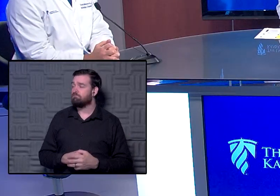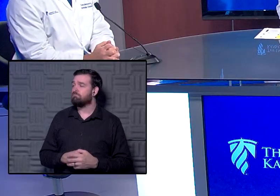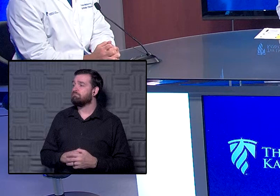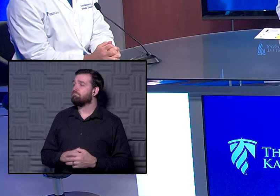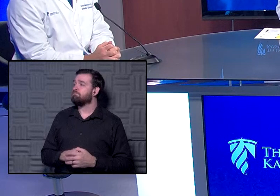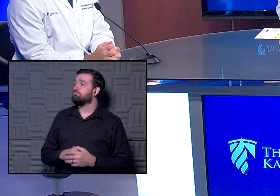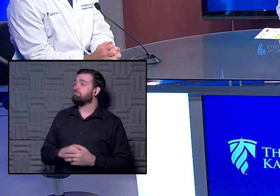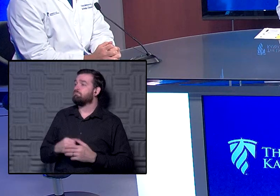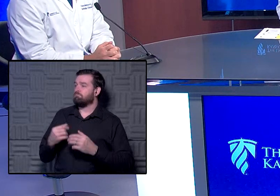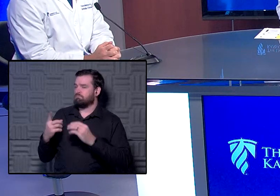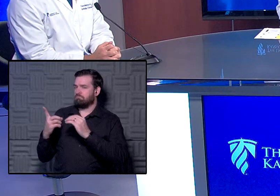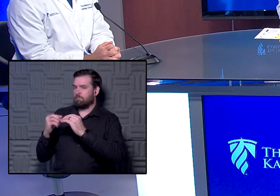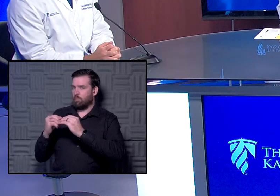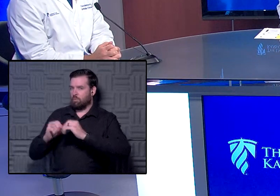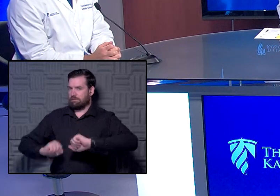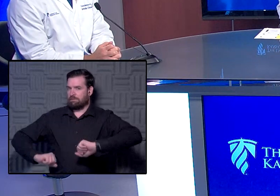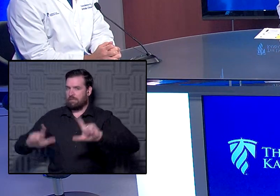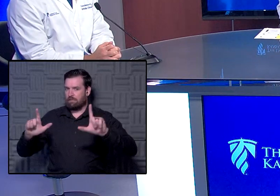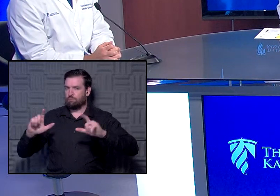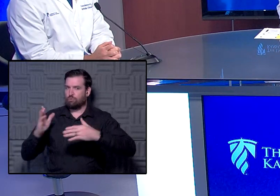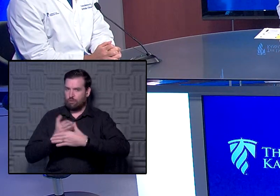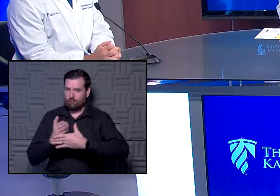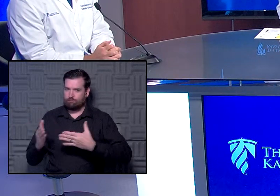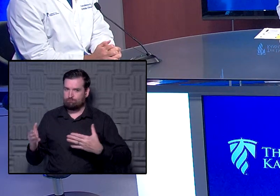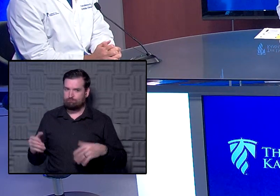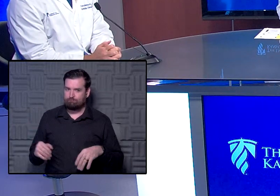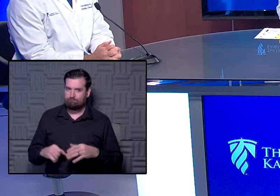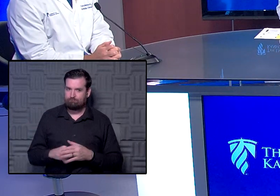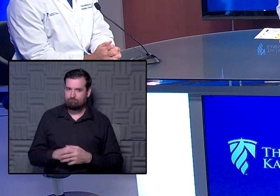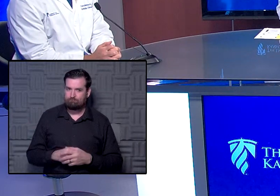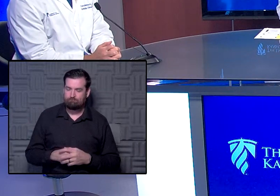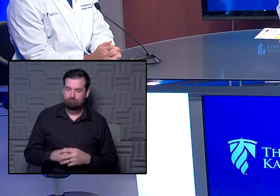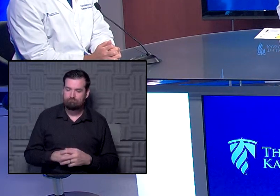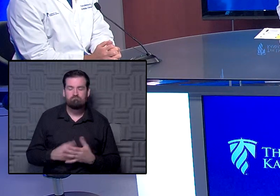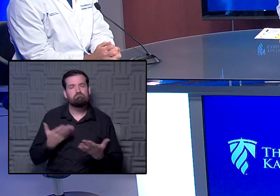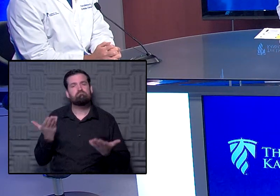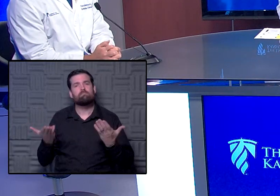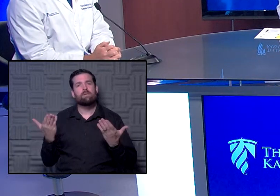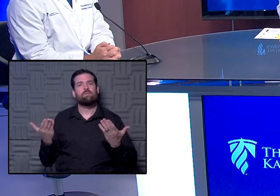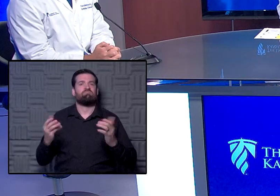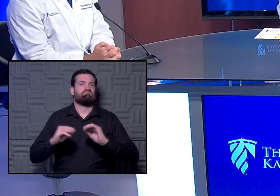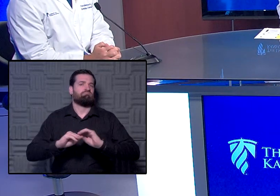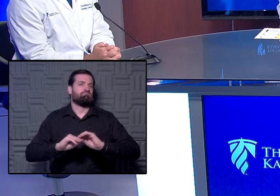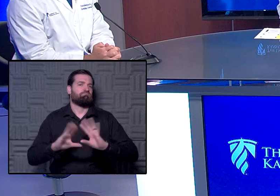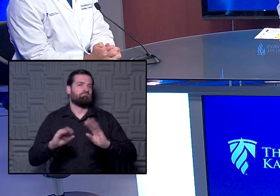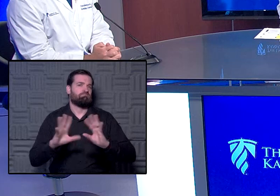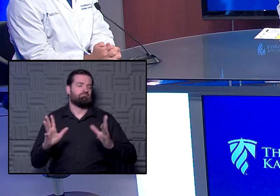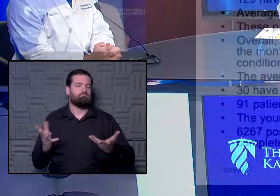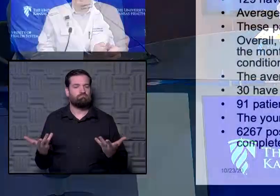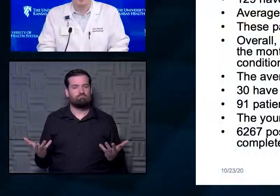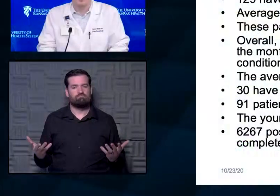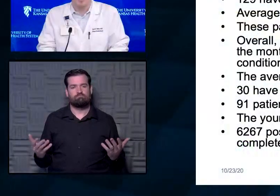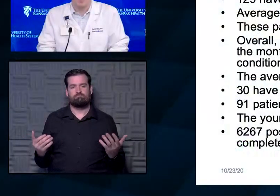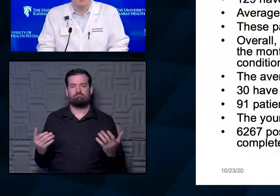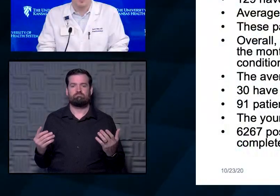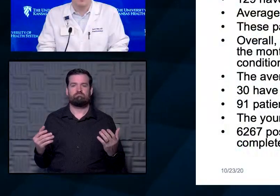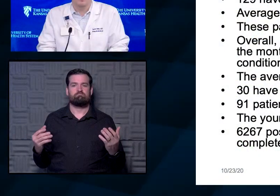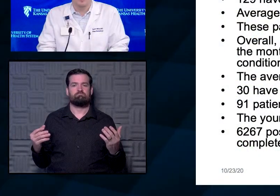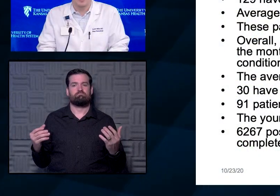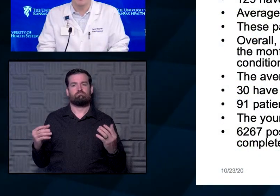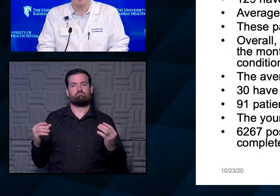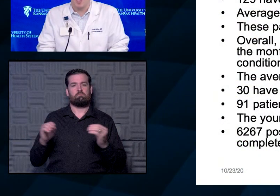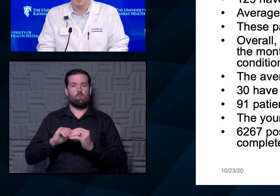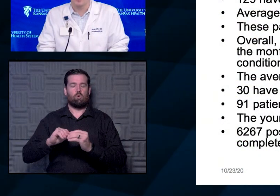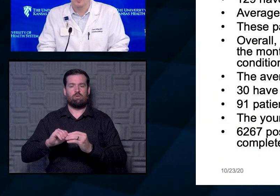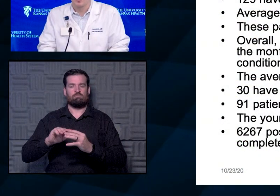So one more slide to share, and I think it will maybe answer some of the questions. It provides a little bit of a snapshot